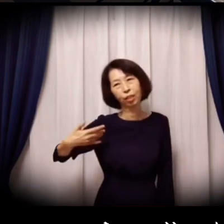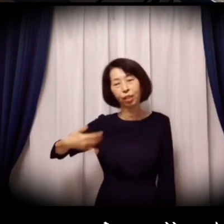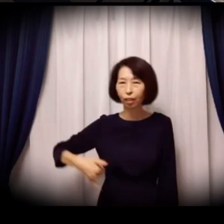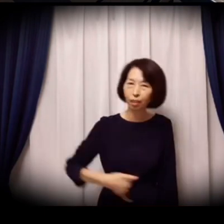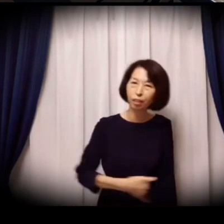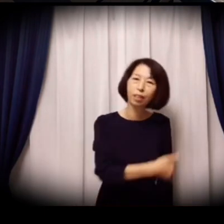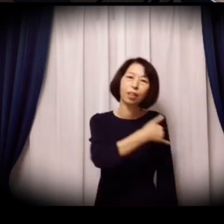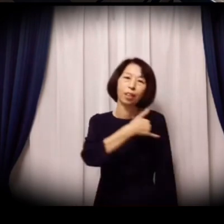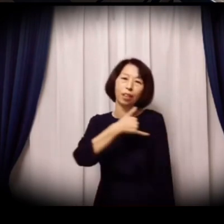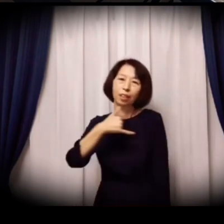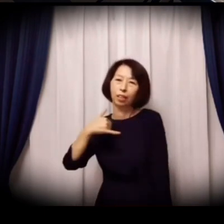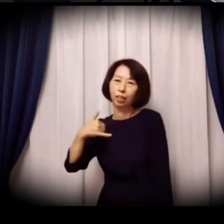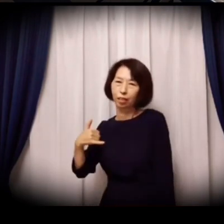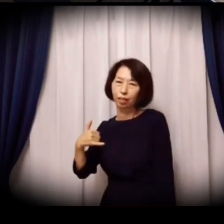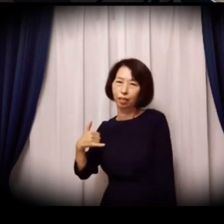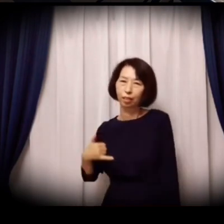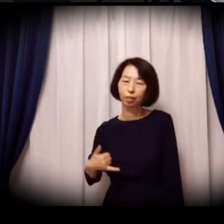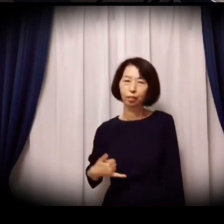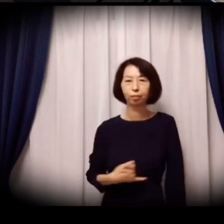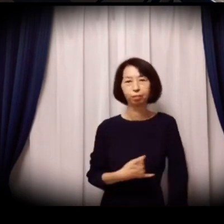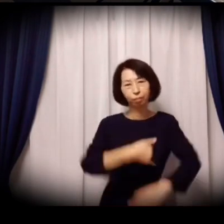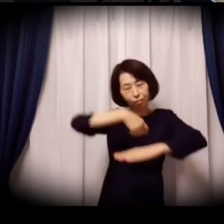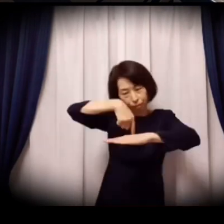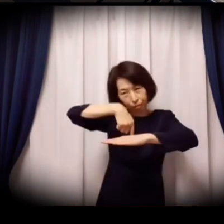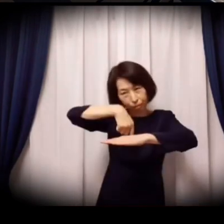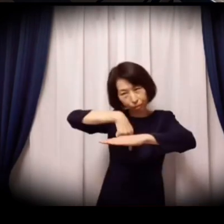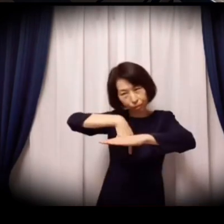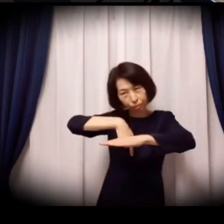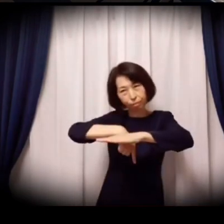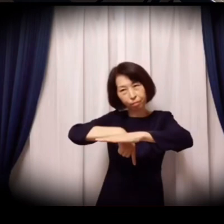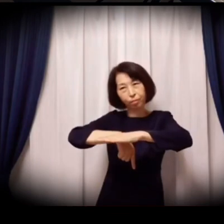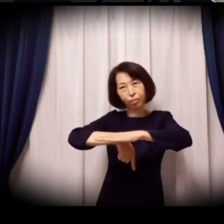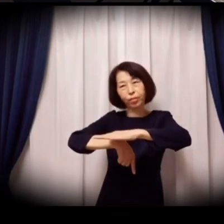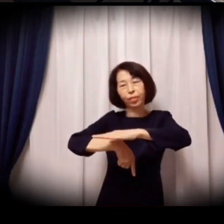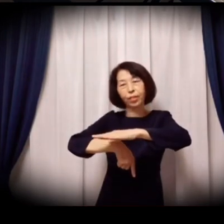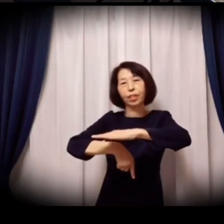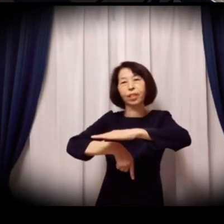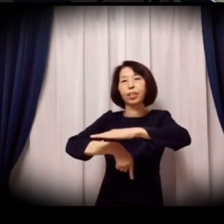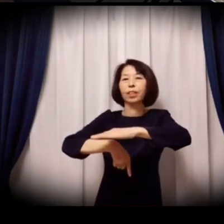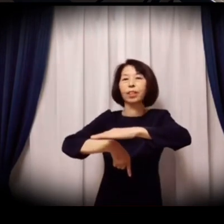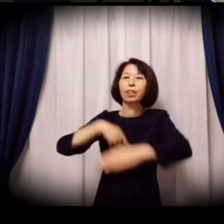I hear it From